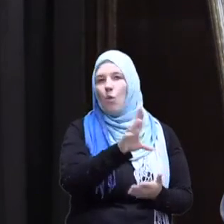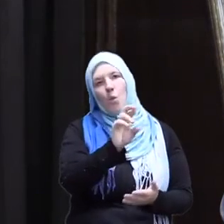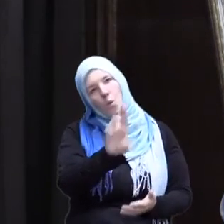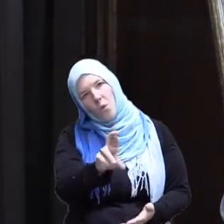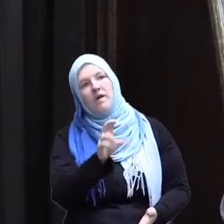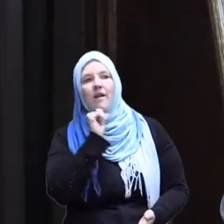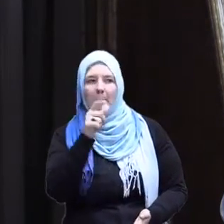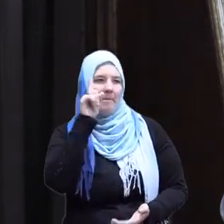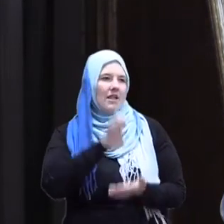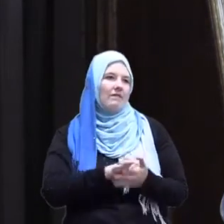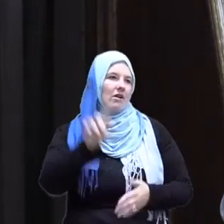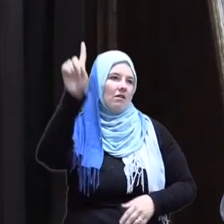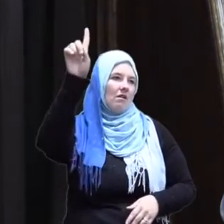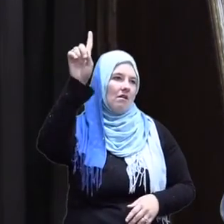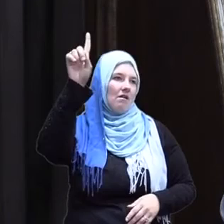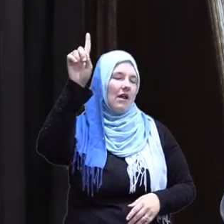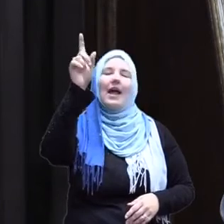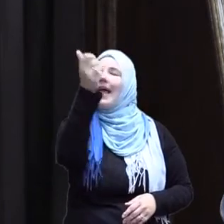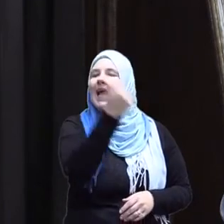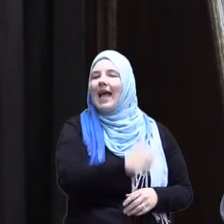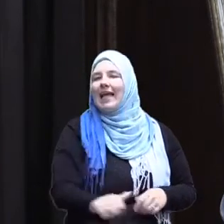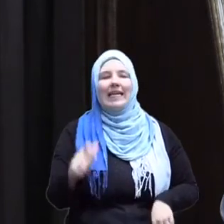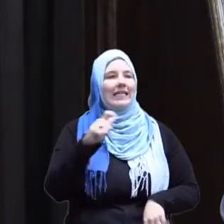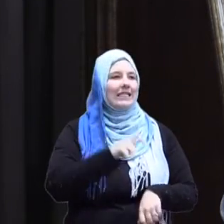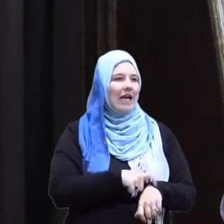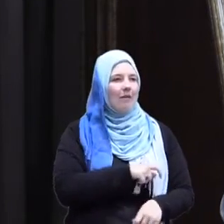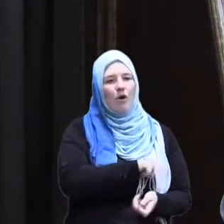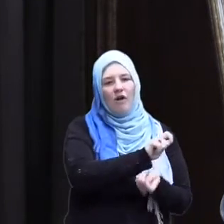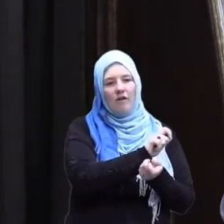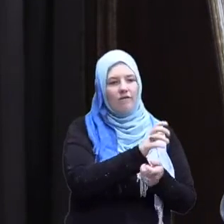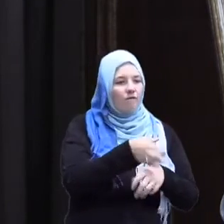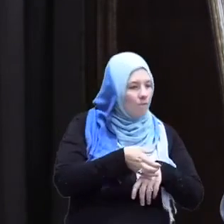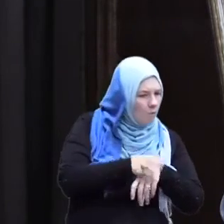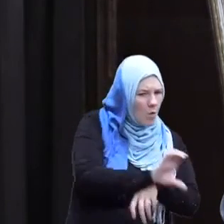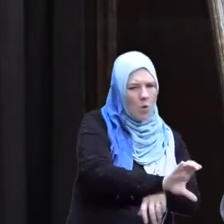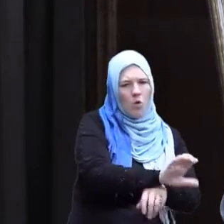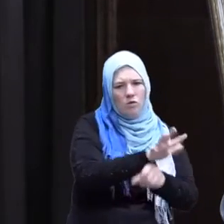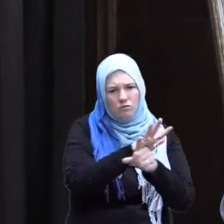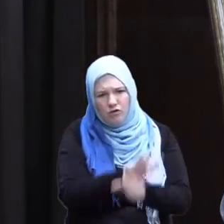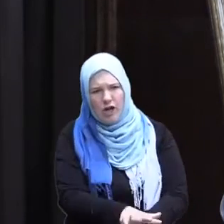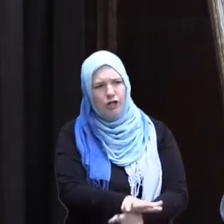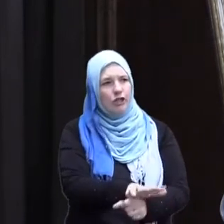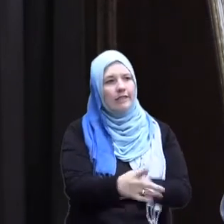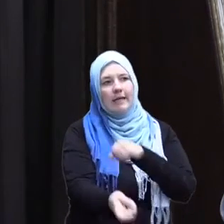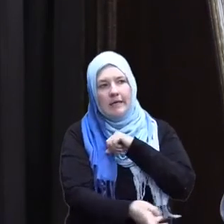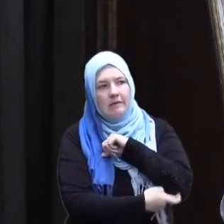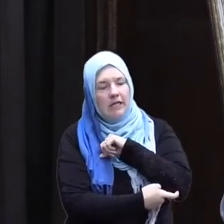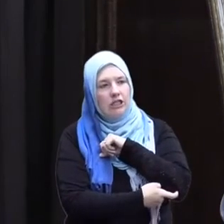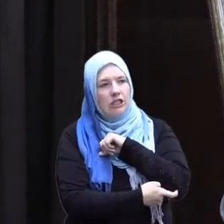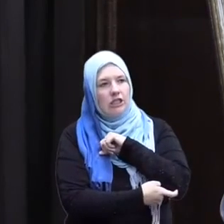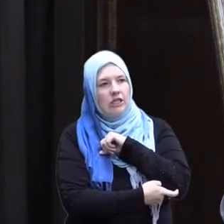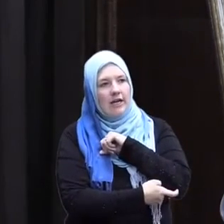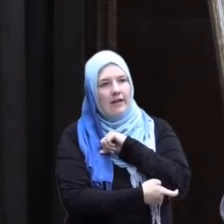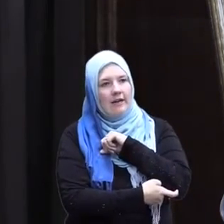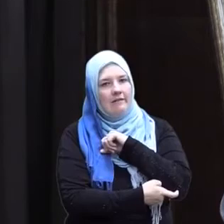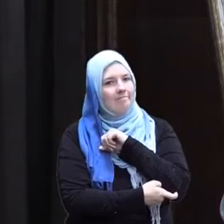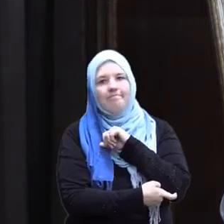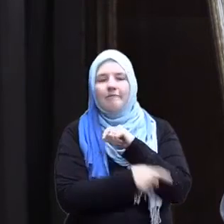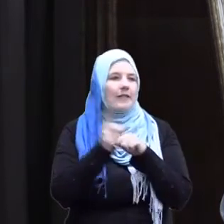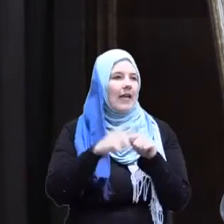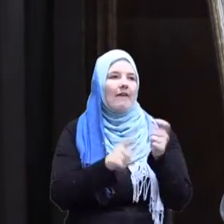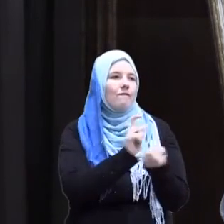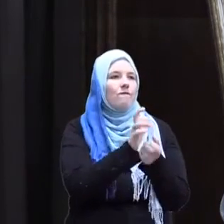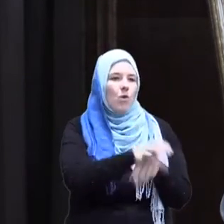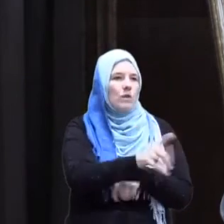faith under any type of pressure or even temptation. You can't buy someone